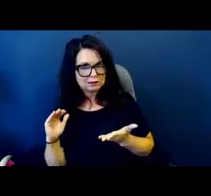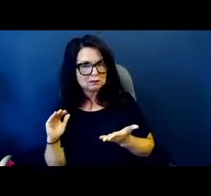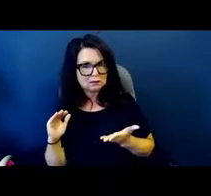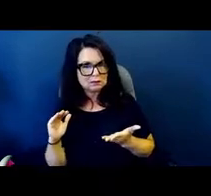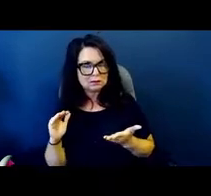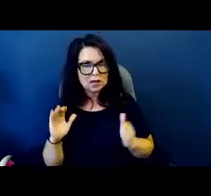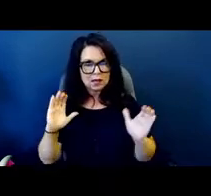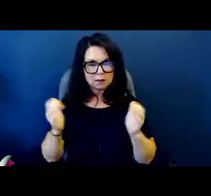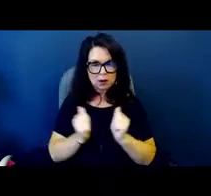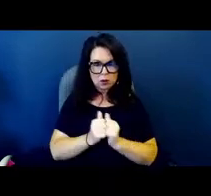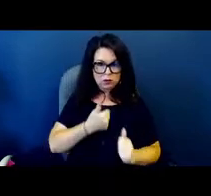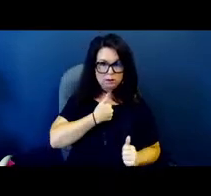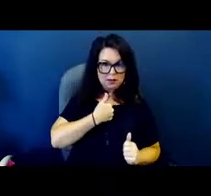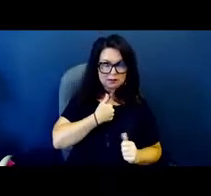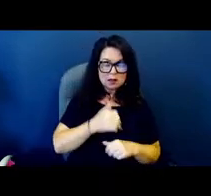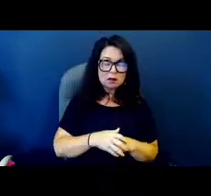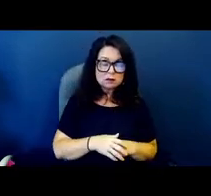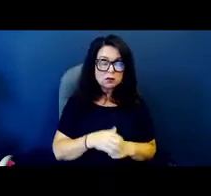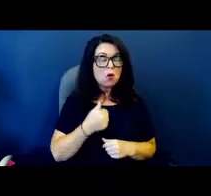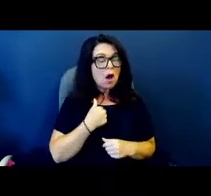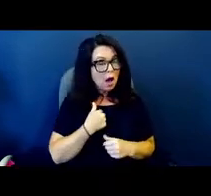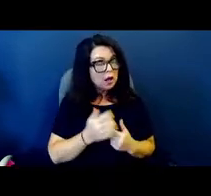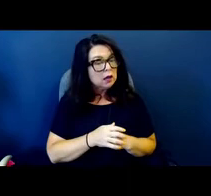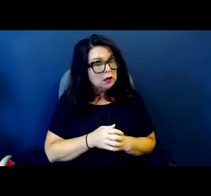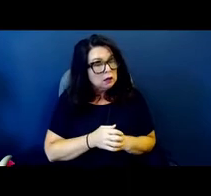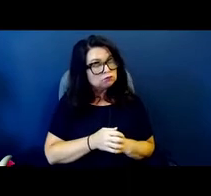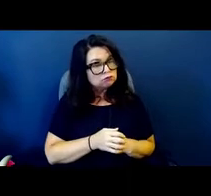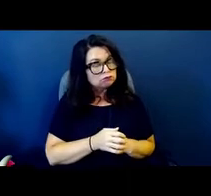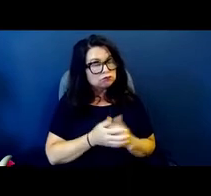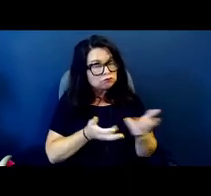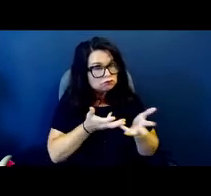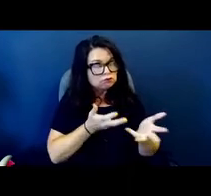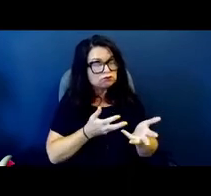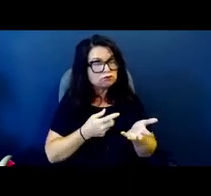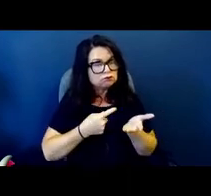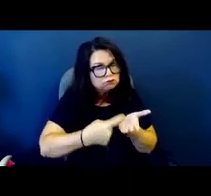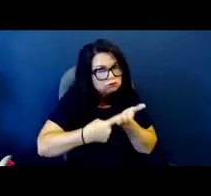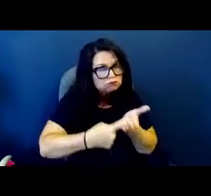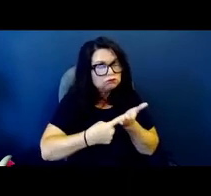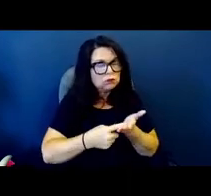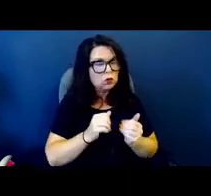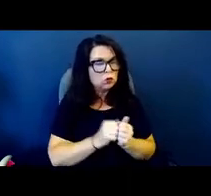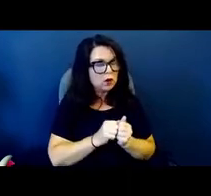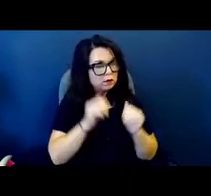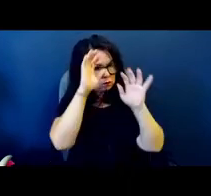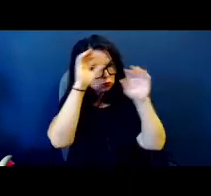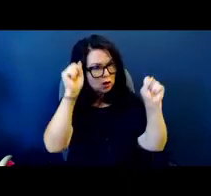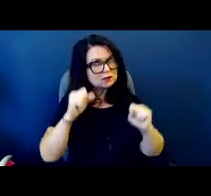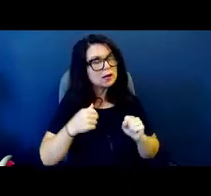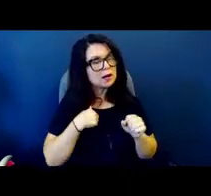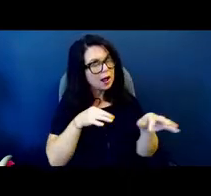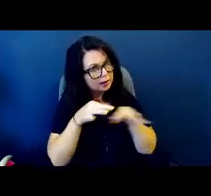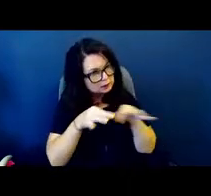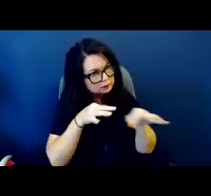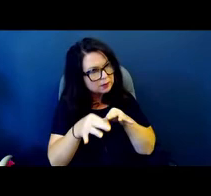to President Clinton. I told him a little bit about her. I actually